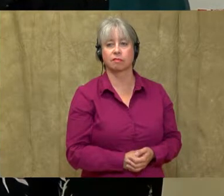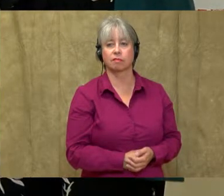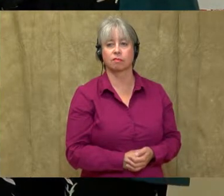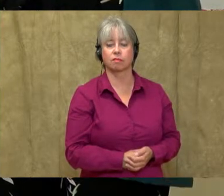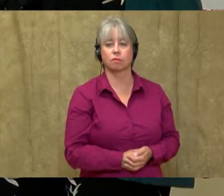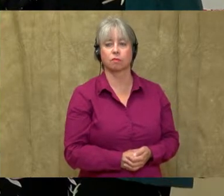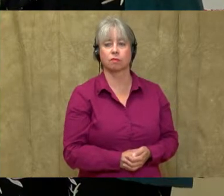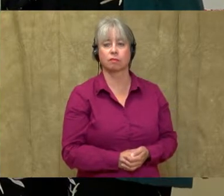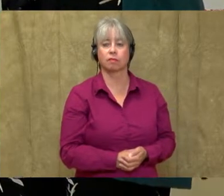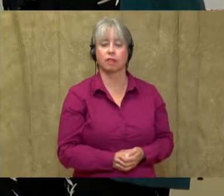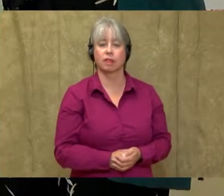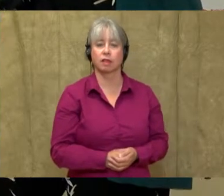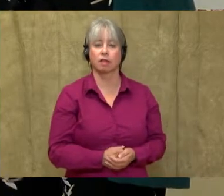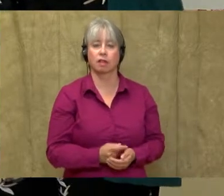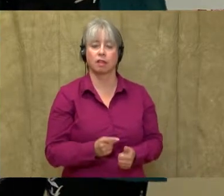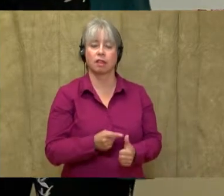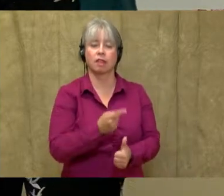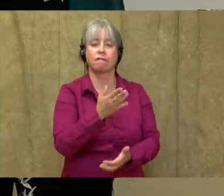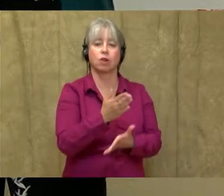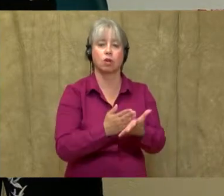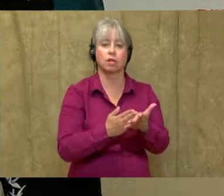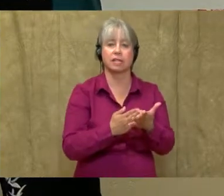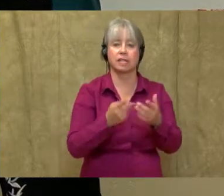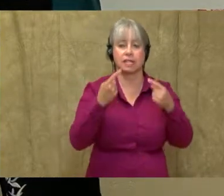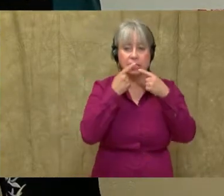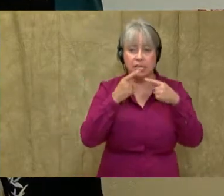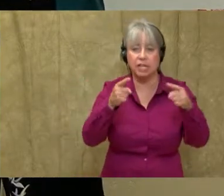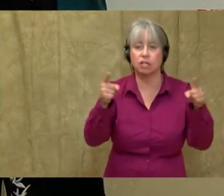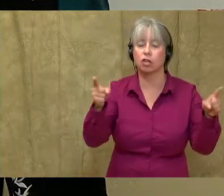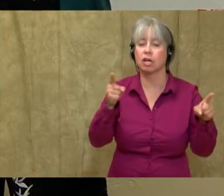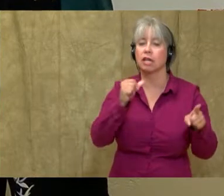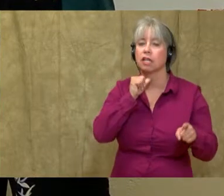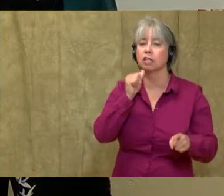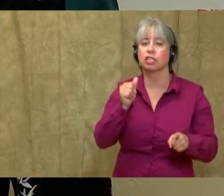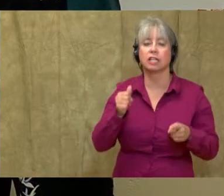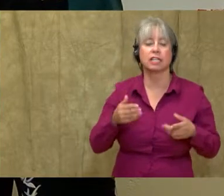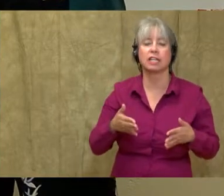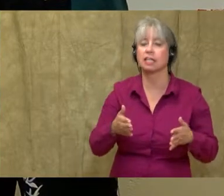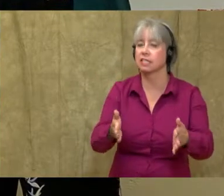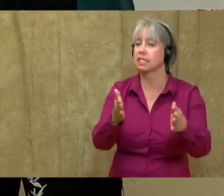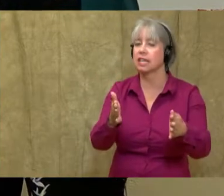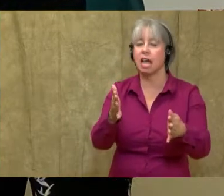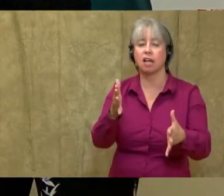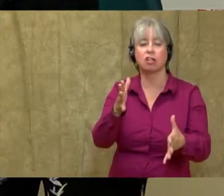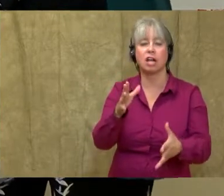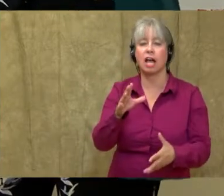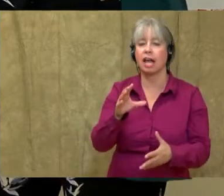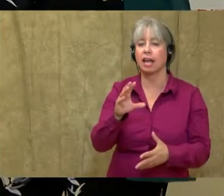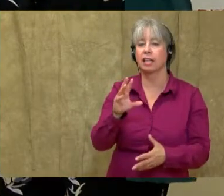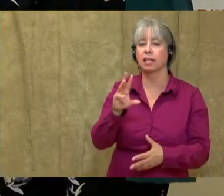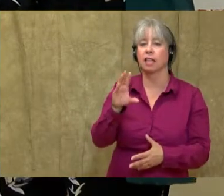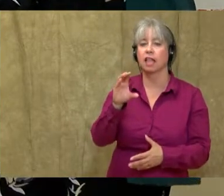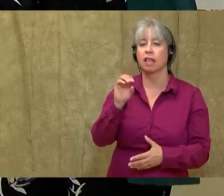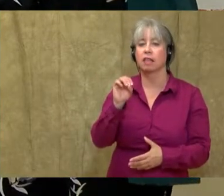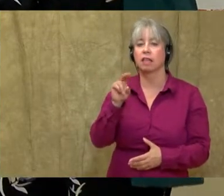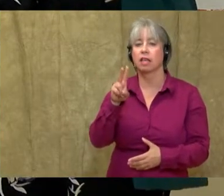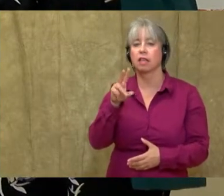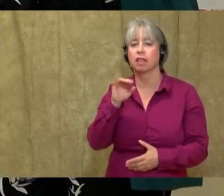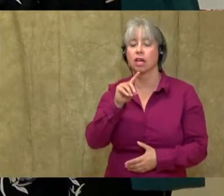In the first section of the poem, Ellis is declaring that she's not allowing COVID-19 to ruin her day. What example from the